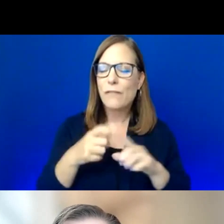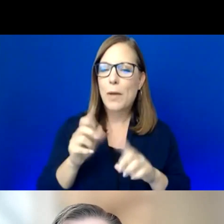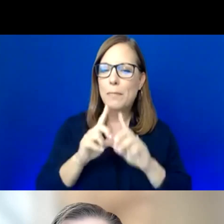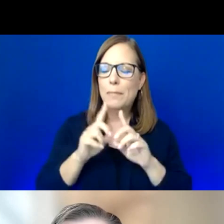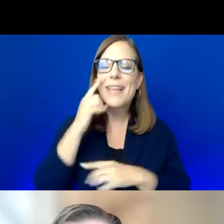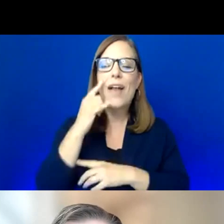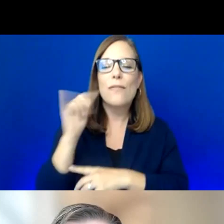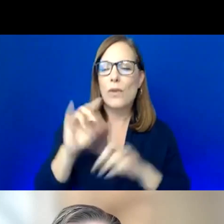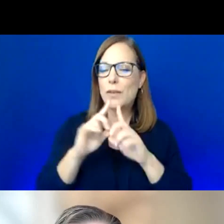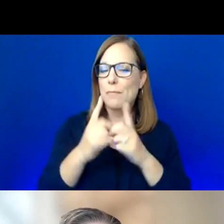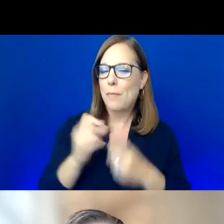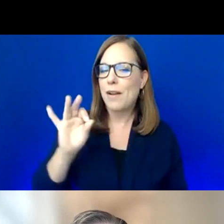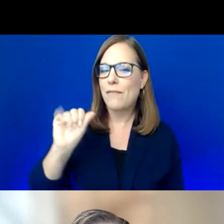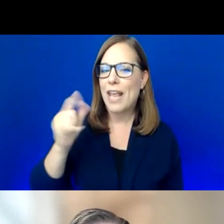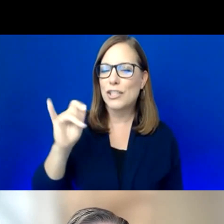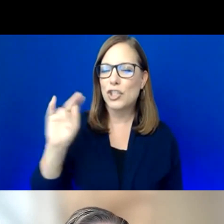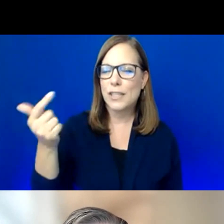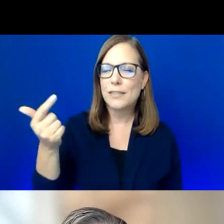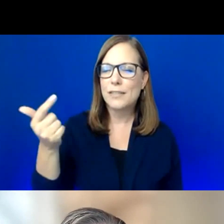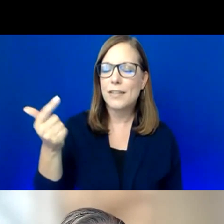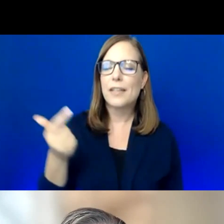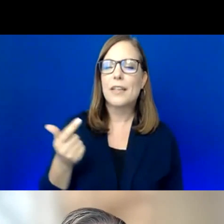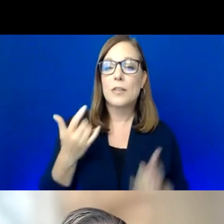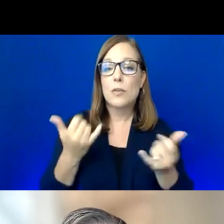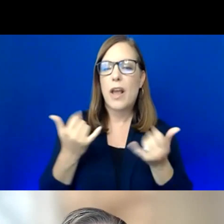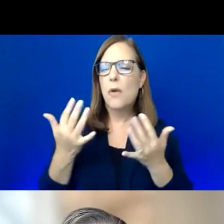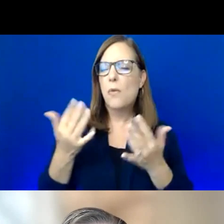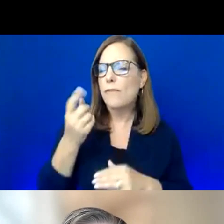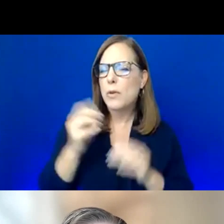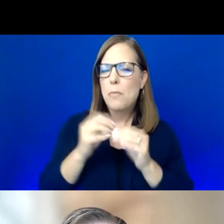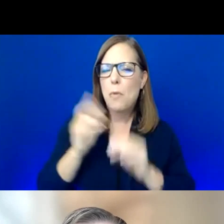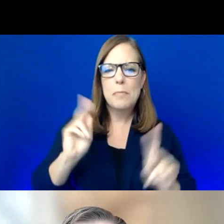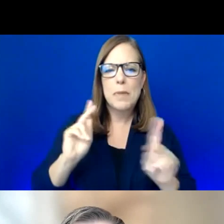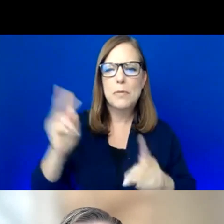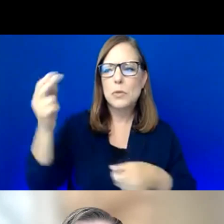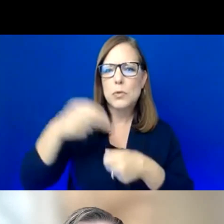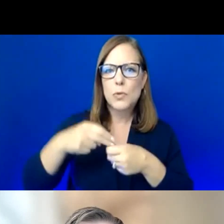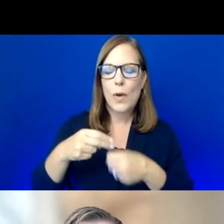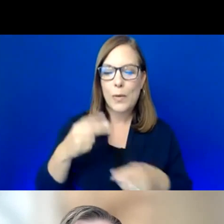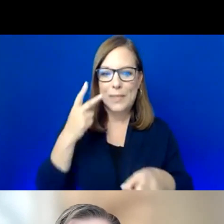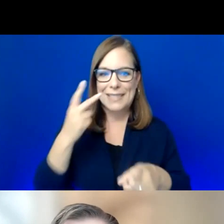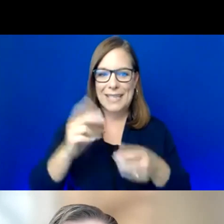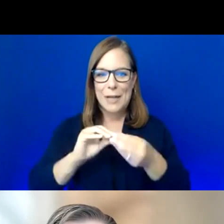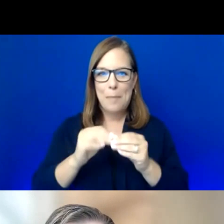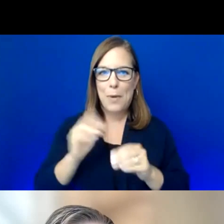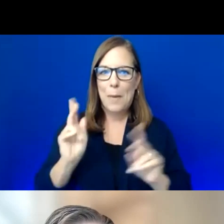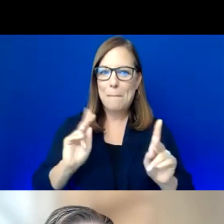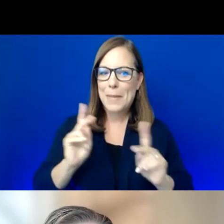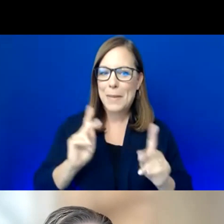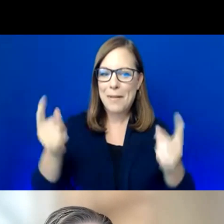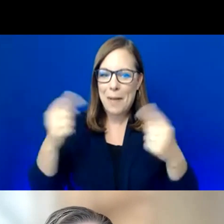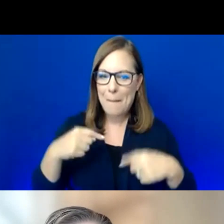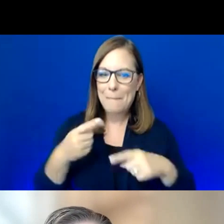We'll give folks just a couple more seconds. It looks like that attendee number is continuing to climb and I know everybody's getting settled